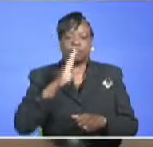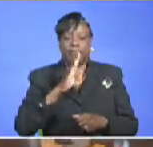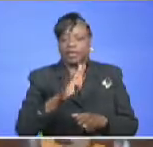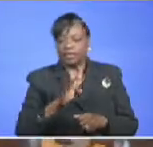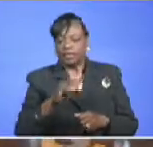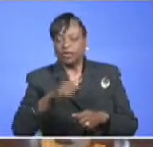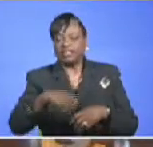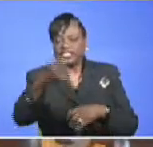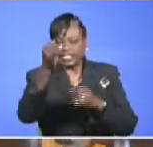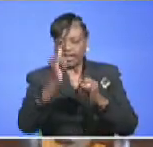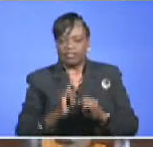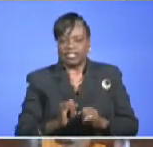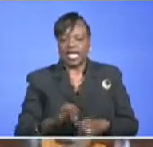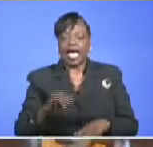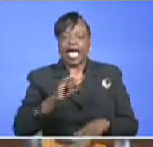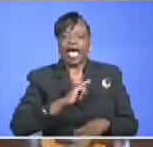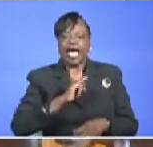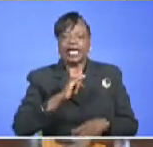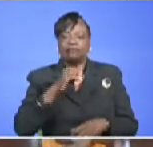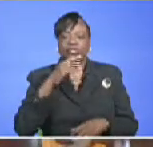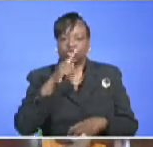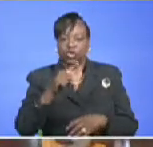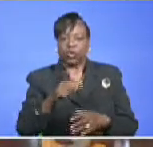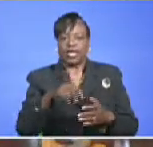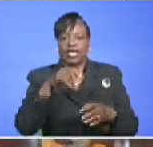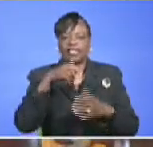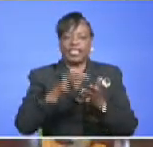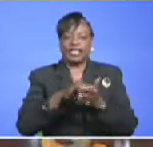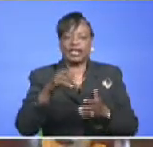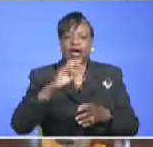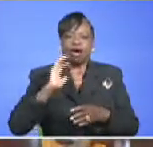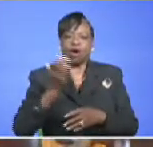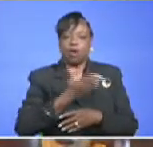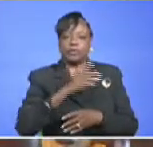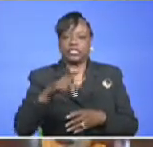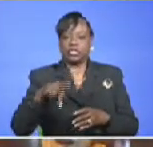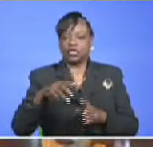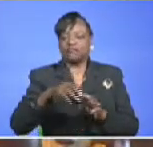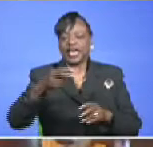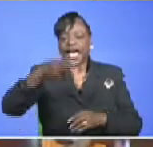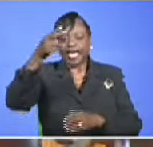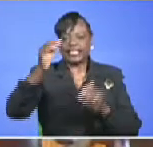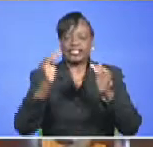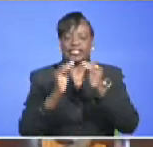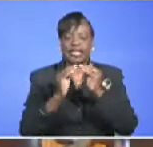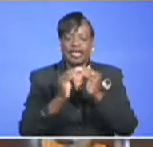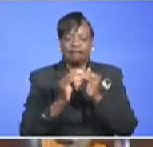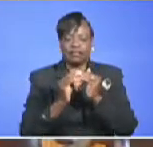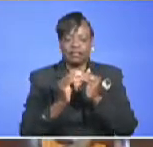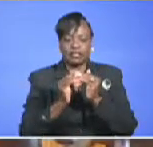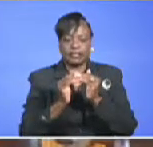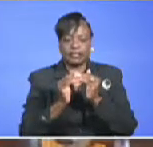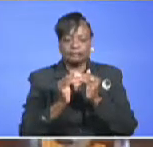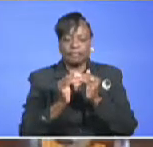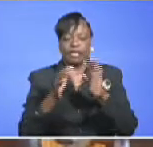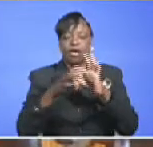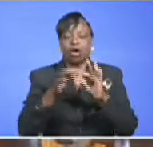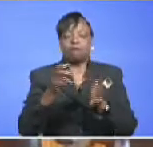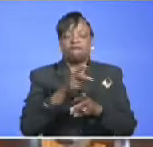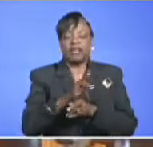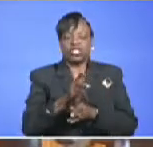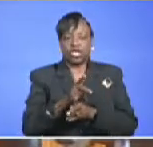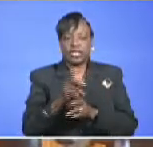integrity. I am resolute in our pursuit of the highest level of